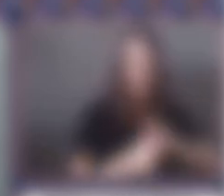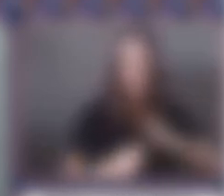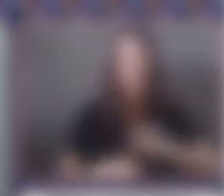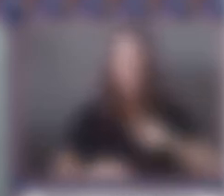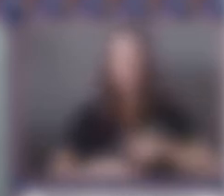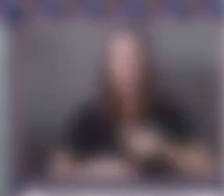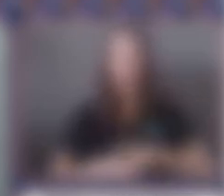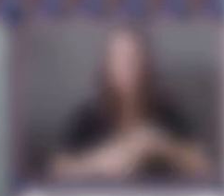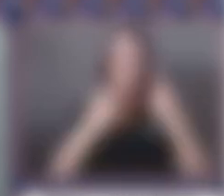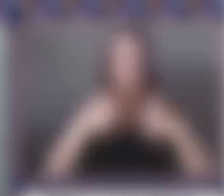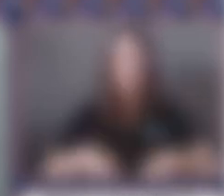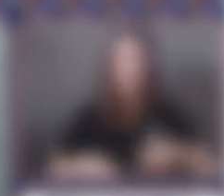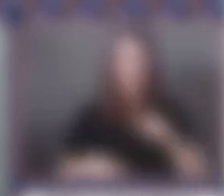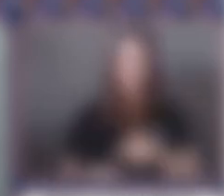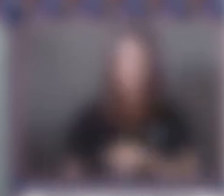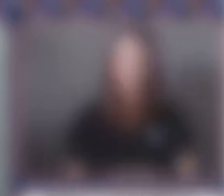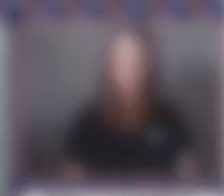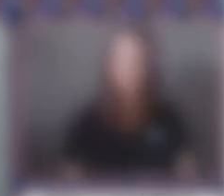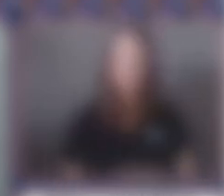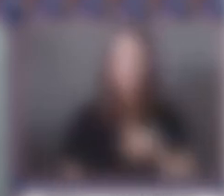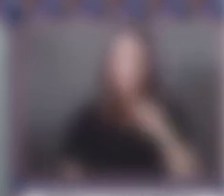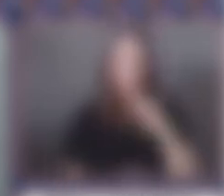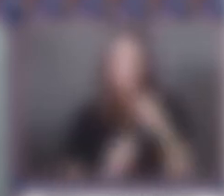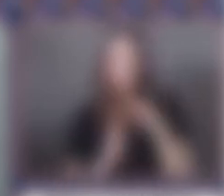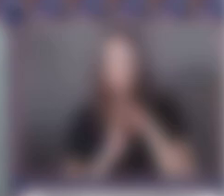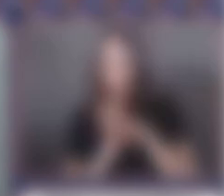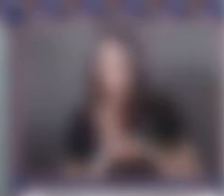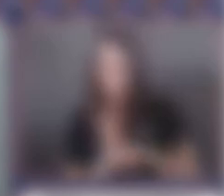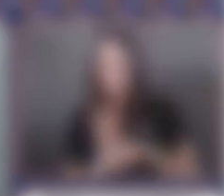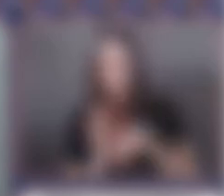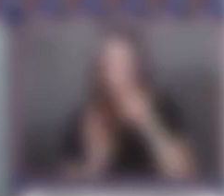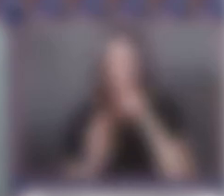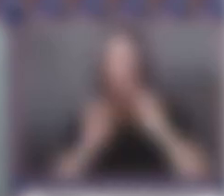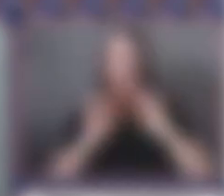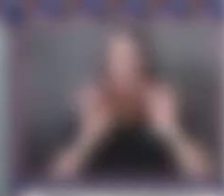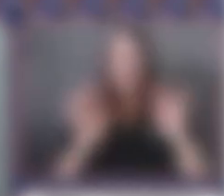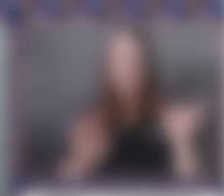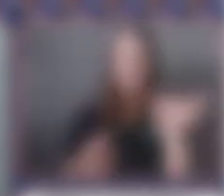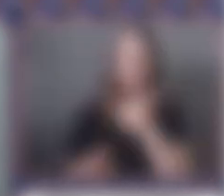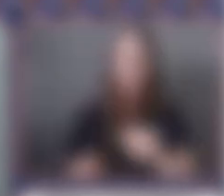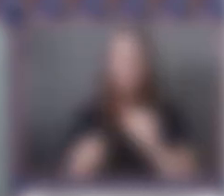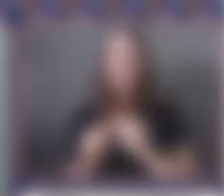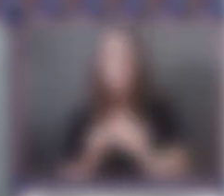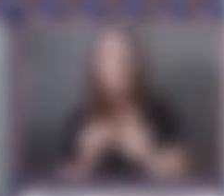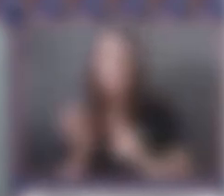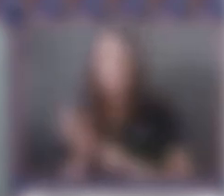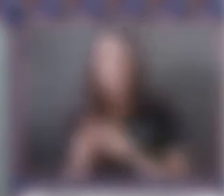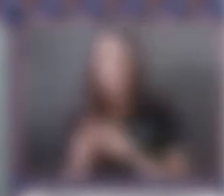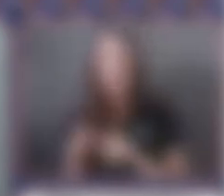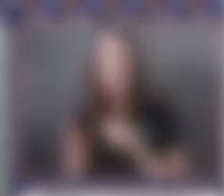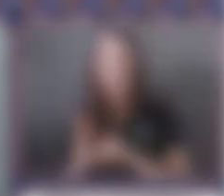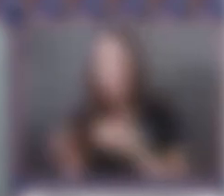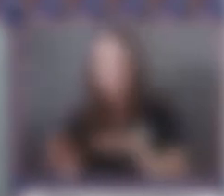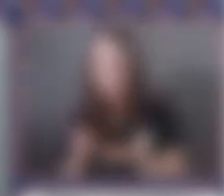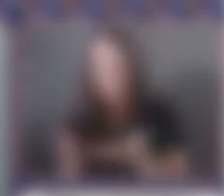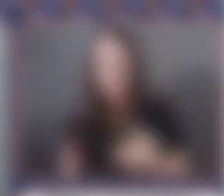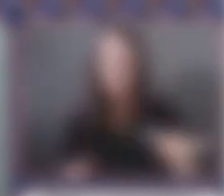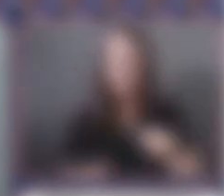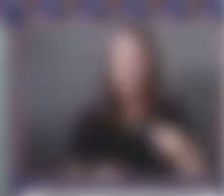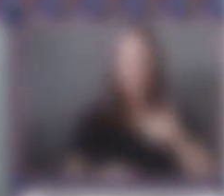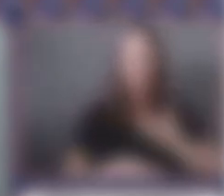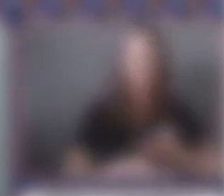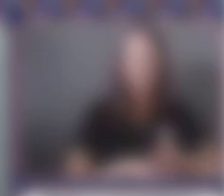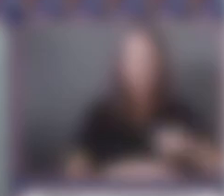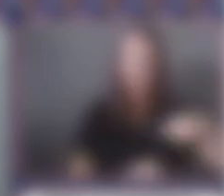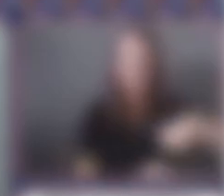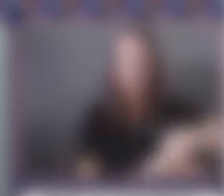disability about whether their support needs are best met through the NDIS mainstream services systems or new foundational support systems